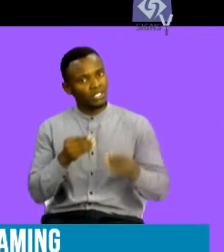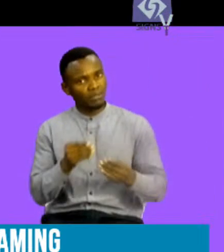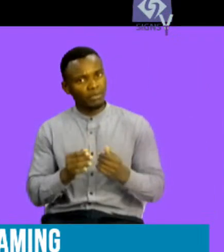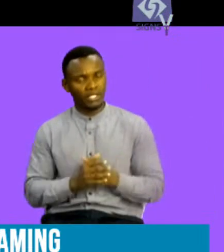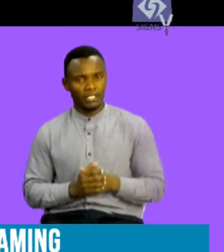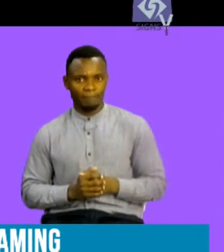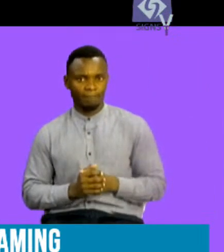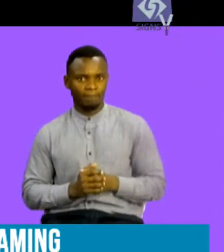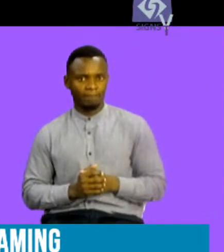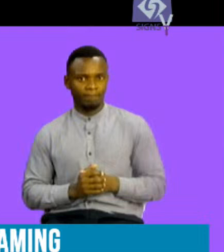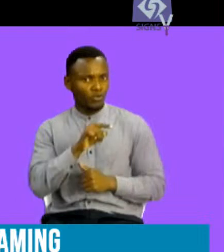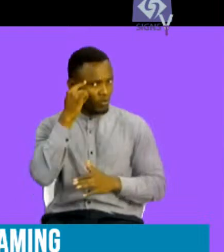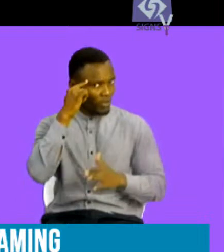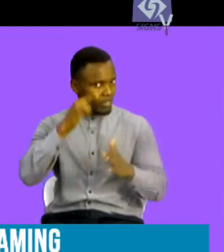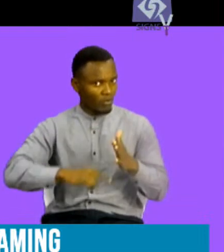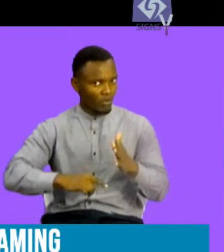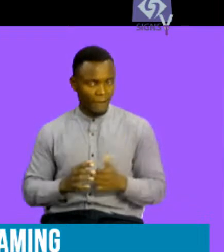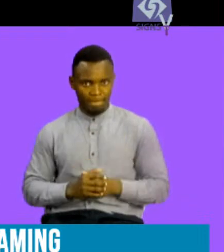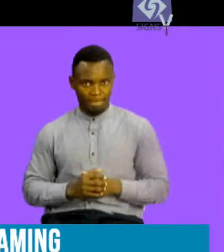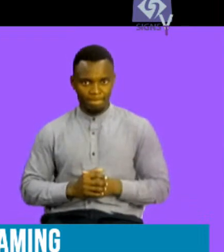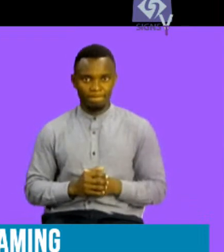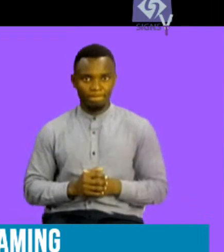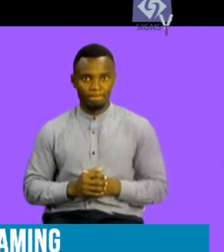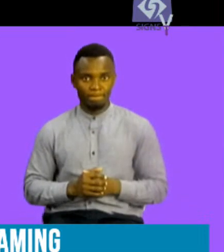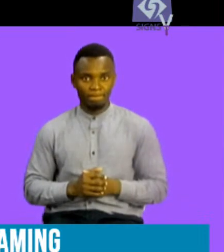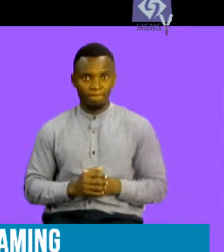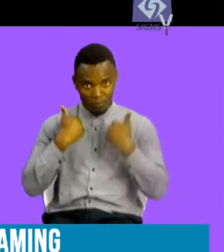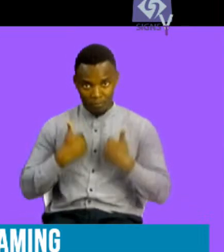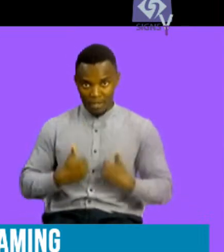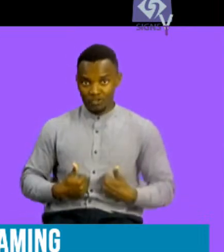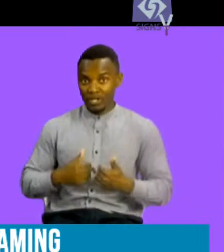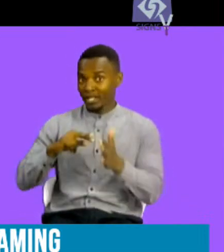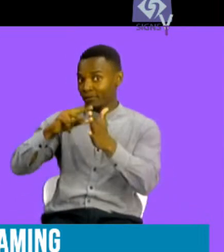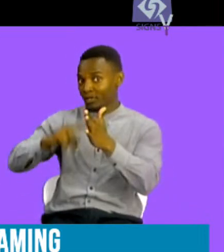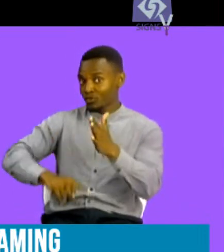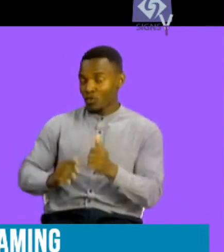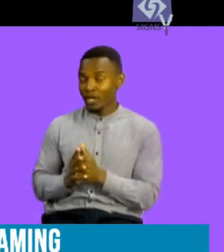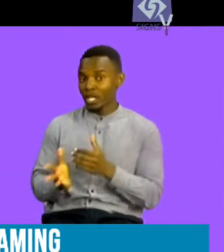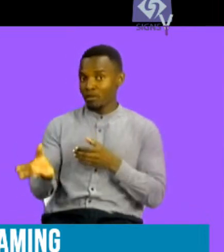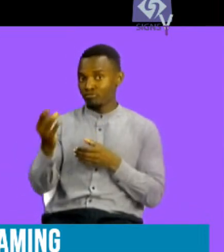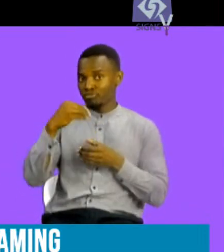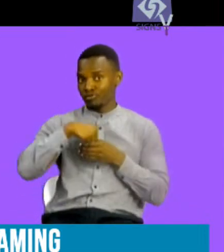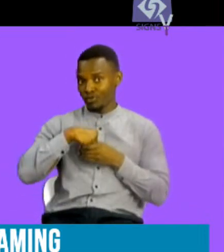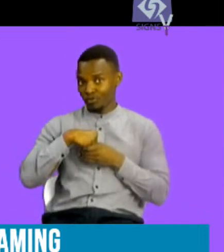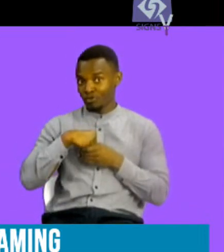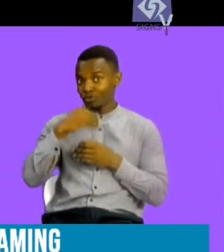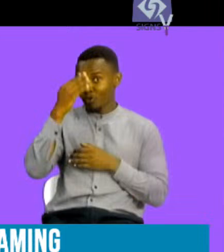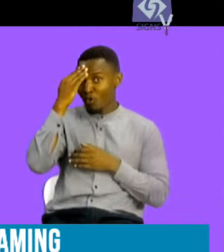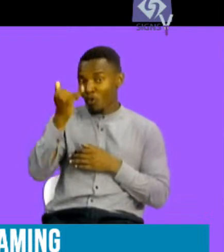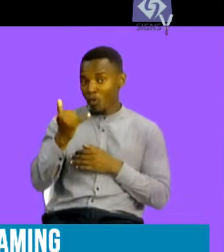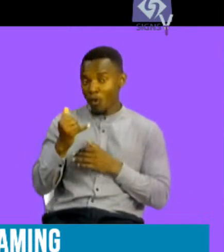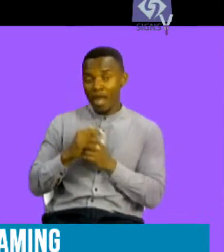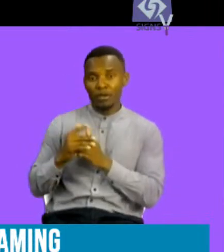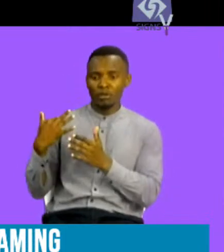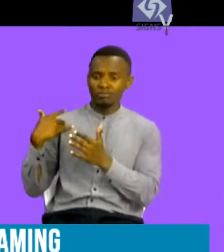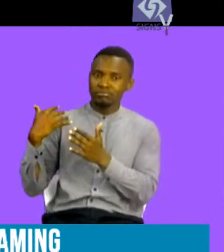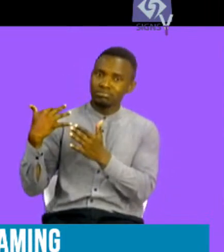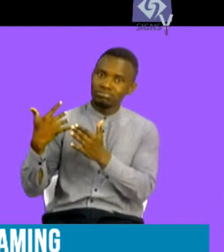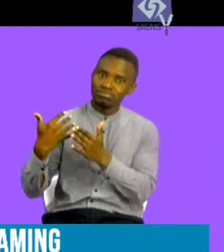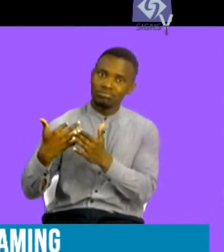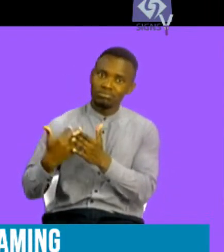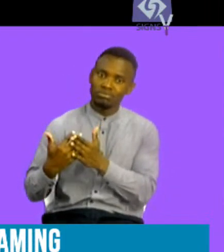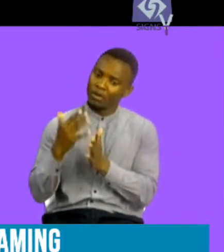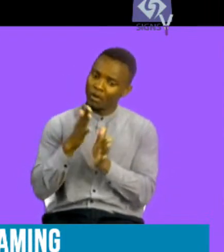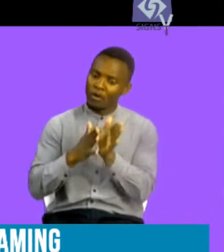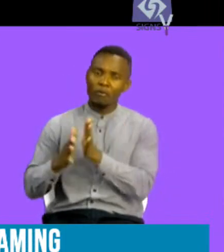For me, it means inclusion. Because for a long time we have made